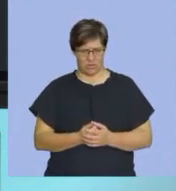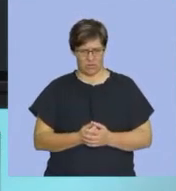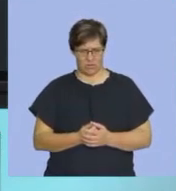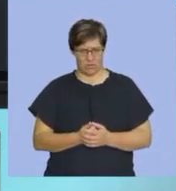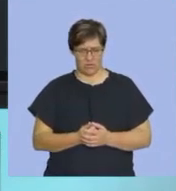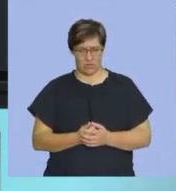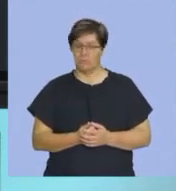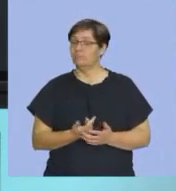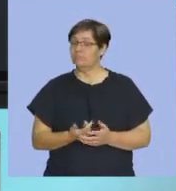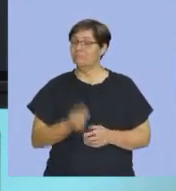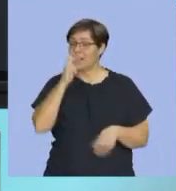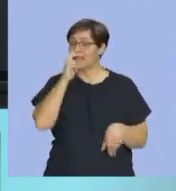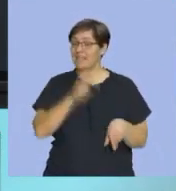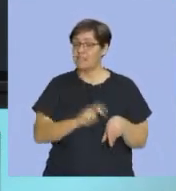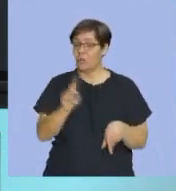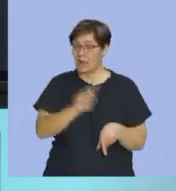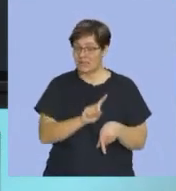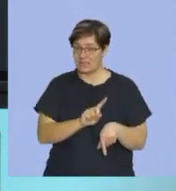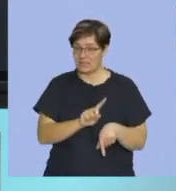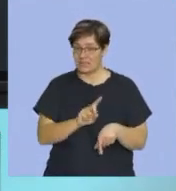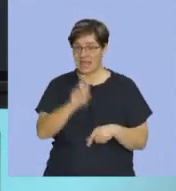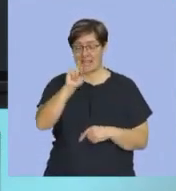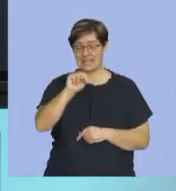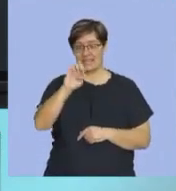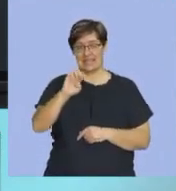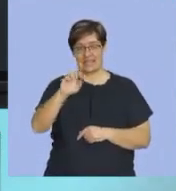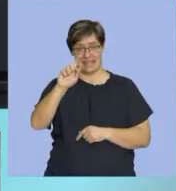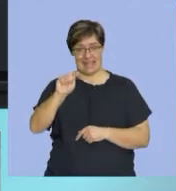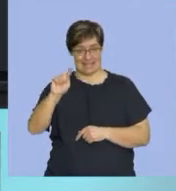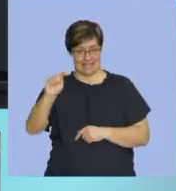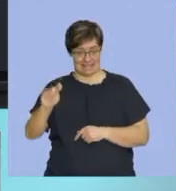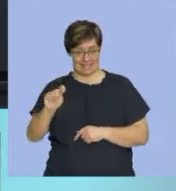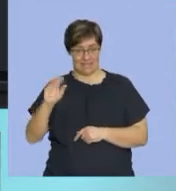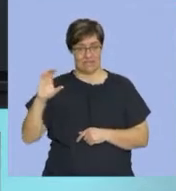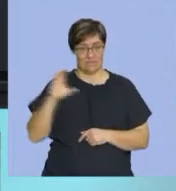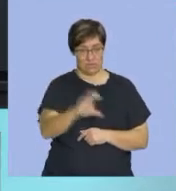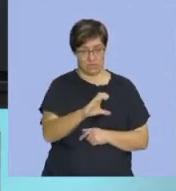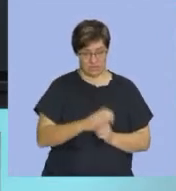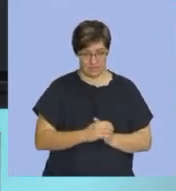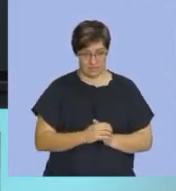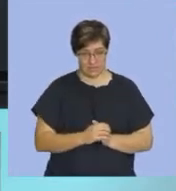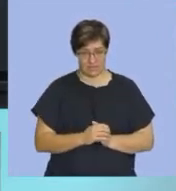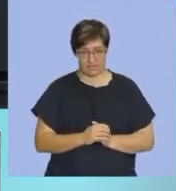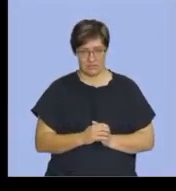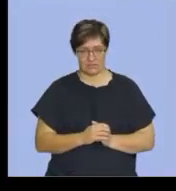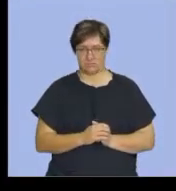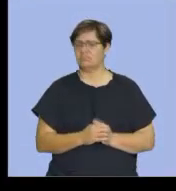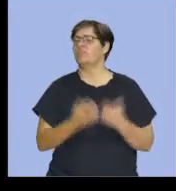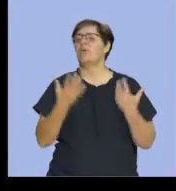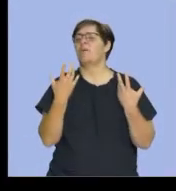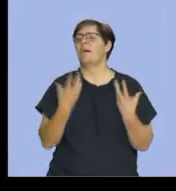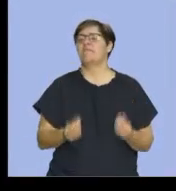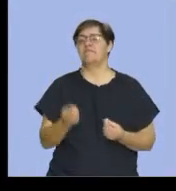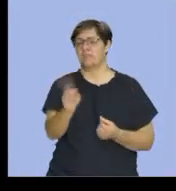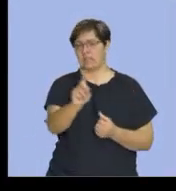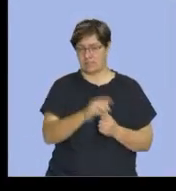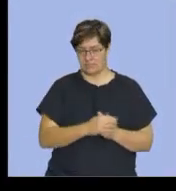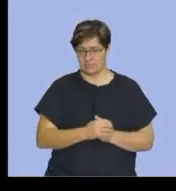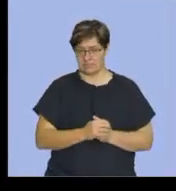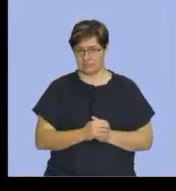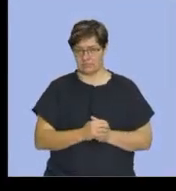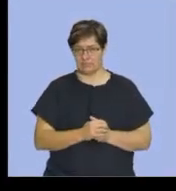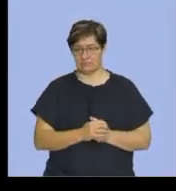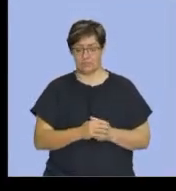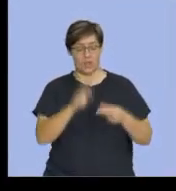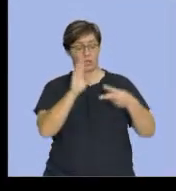to find a net force, okay? That's what we're looking for. So here's what we've got. I've got